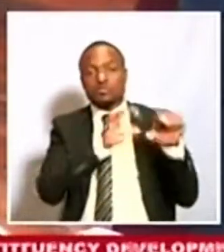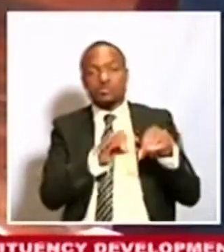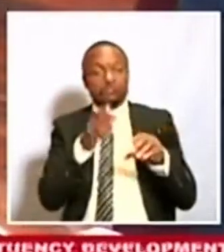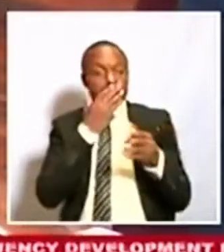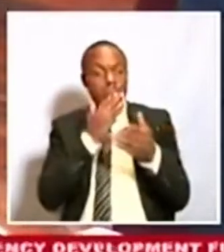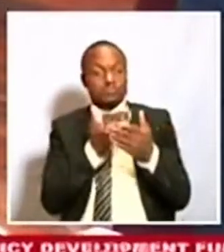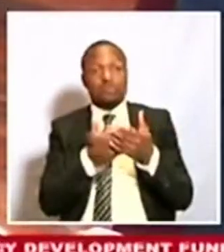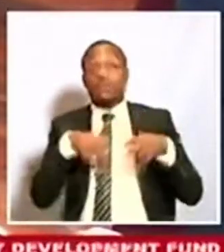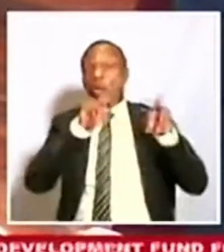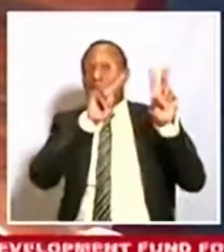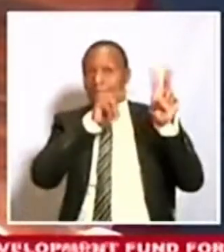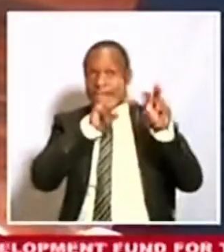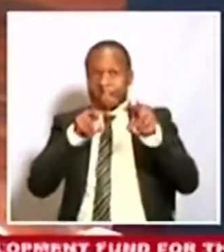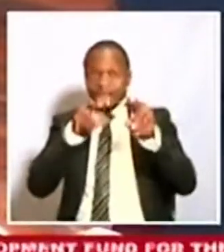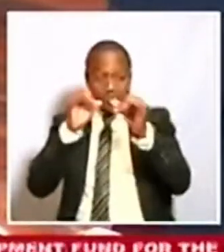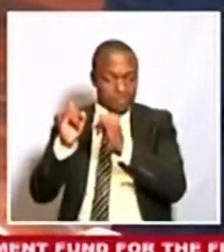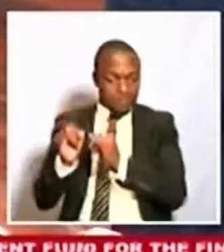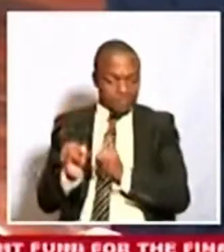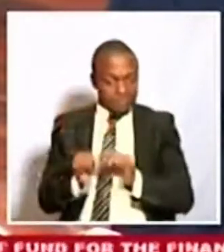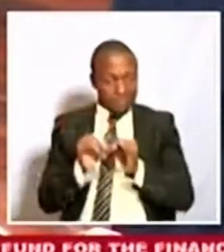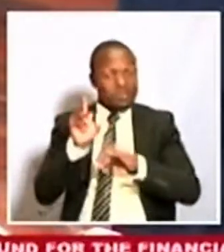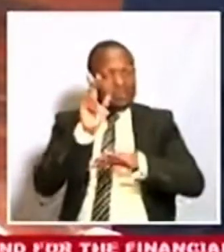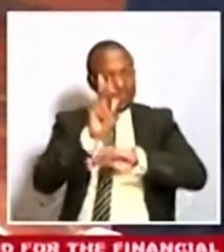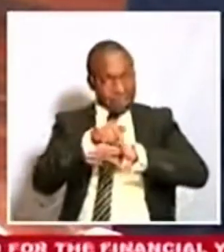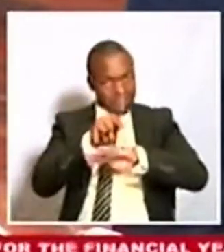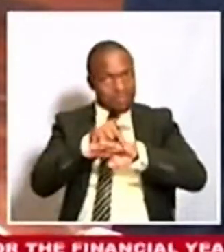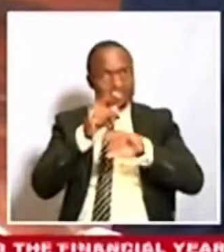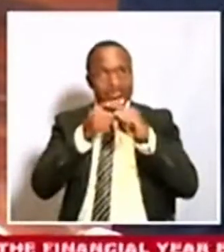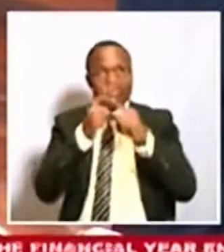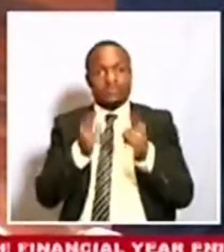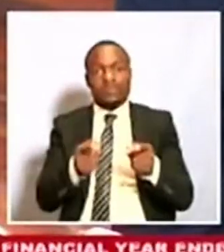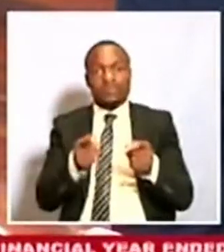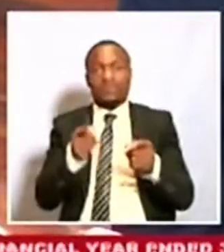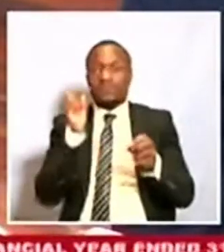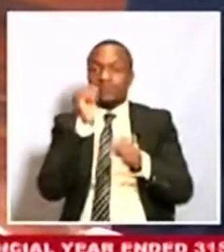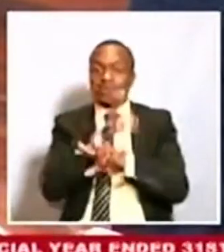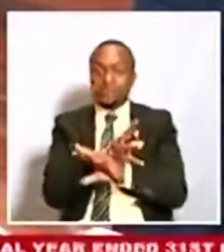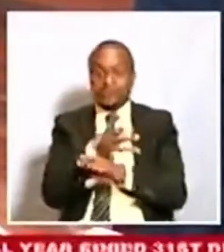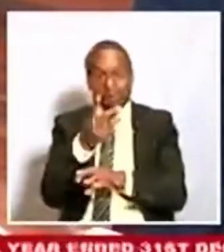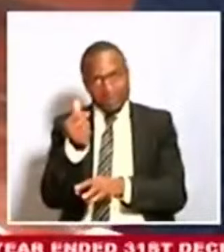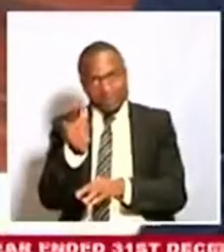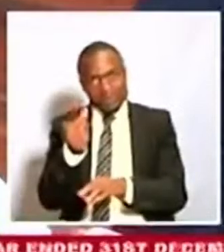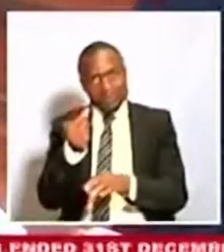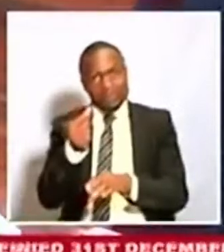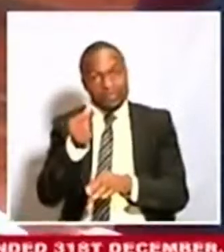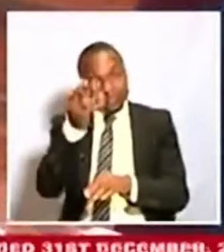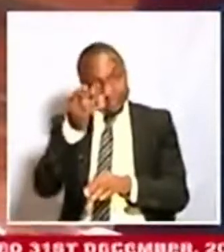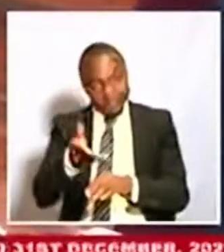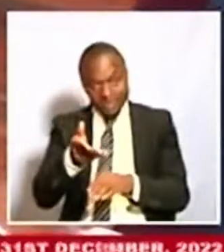monitoring of the implementation of projects despite the availability of funds meant for monitoring.